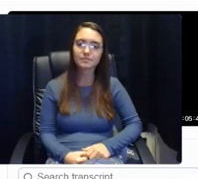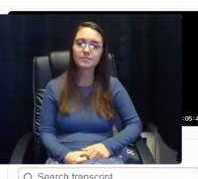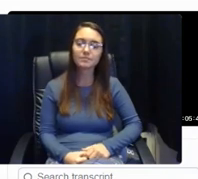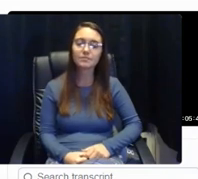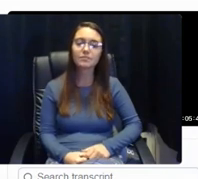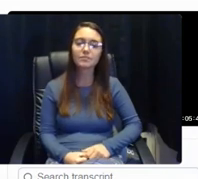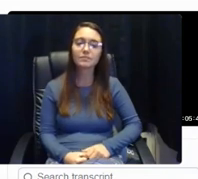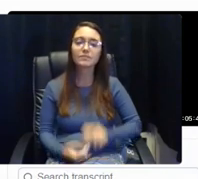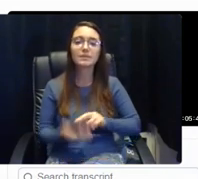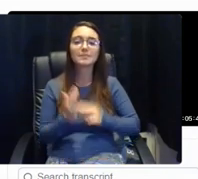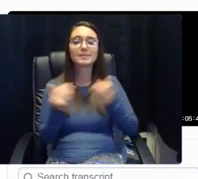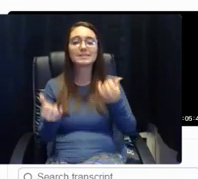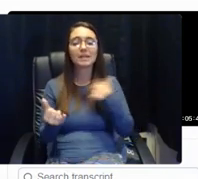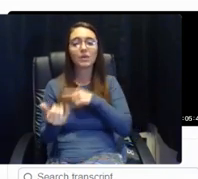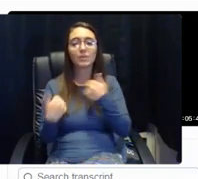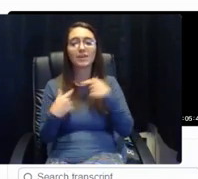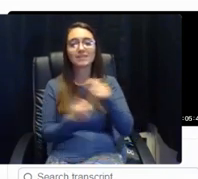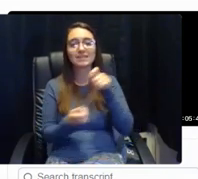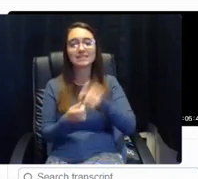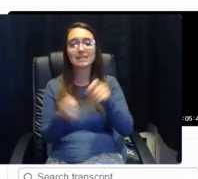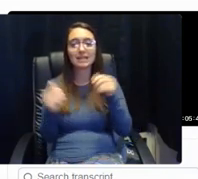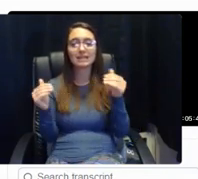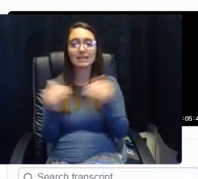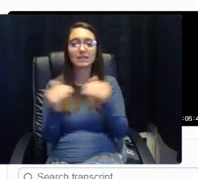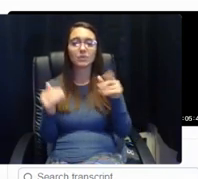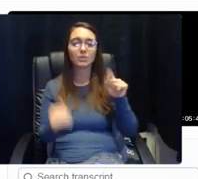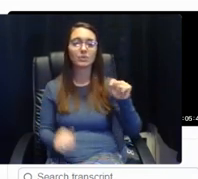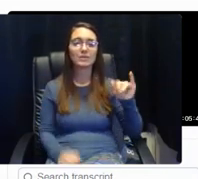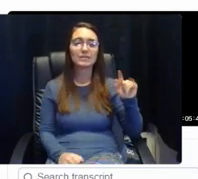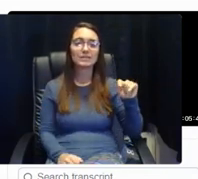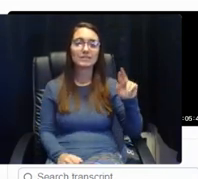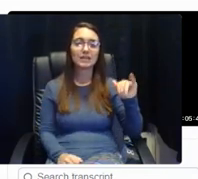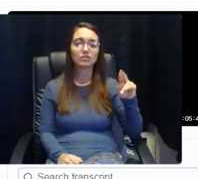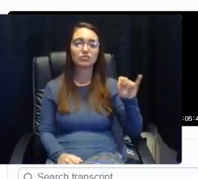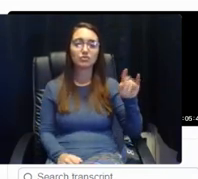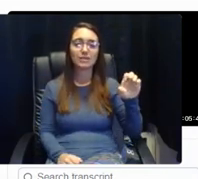we have exact equal the titrant to analyte.